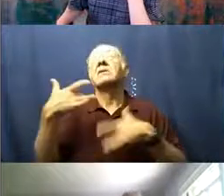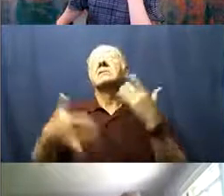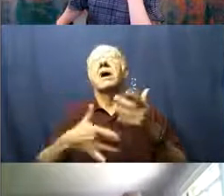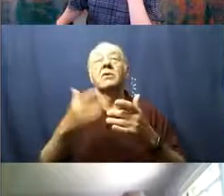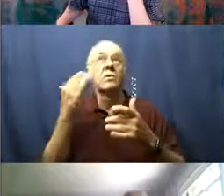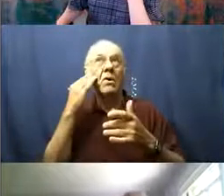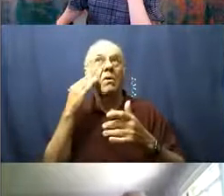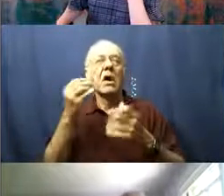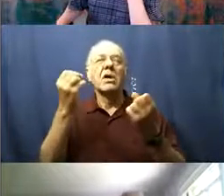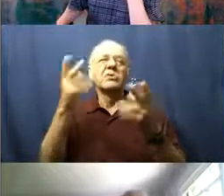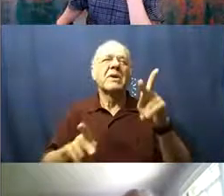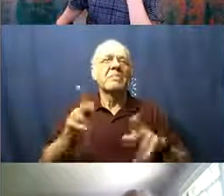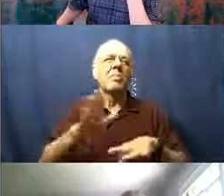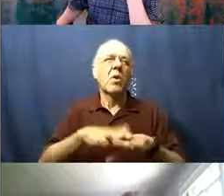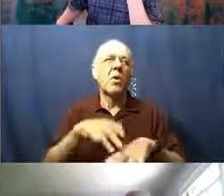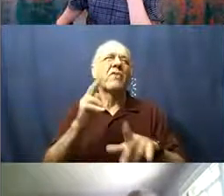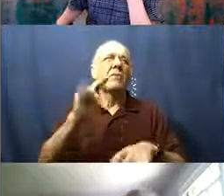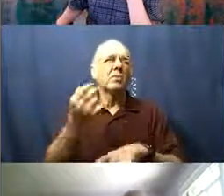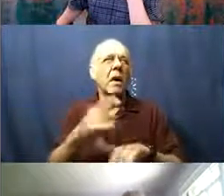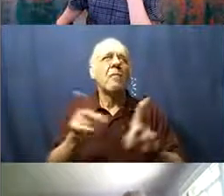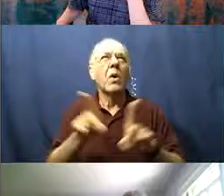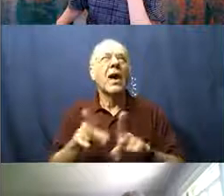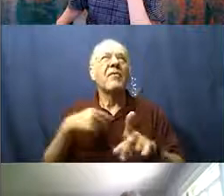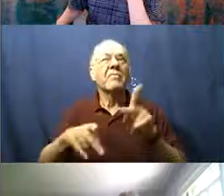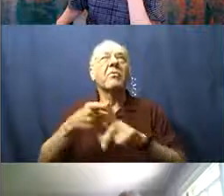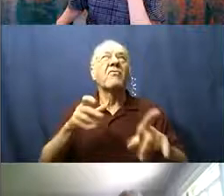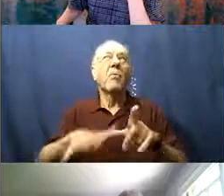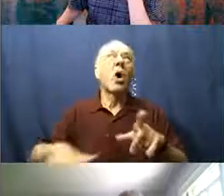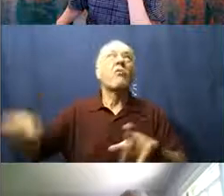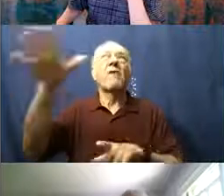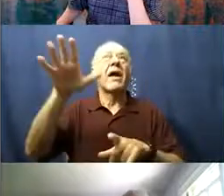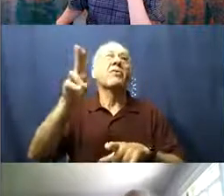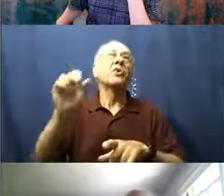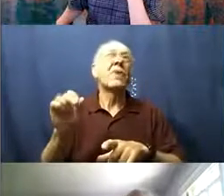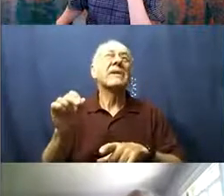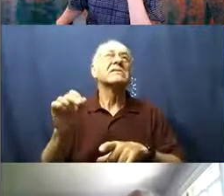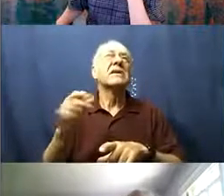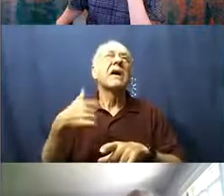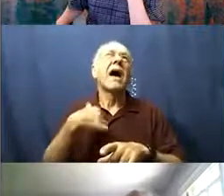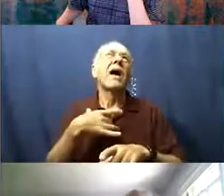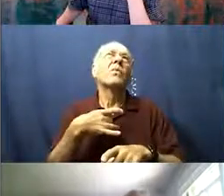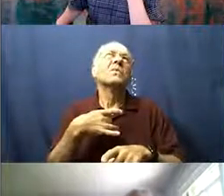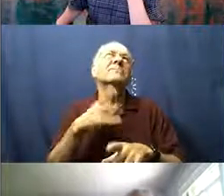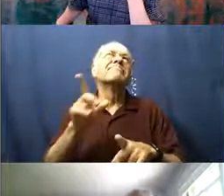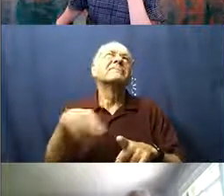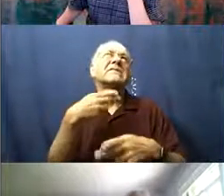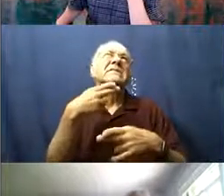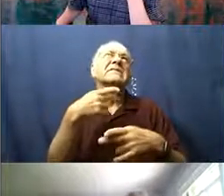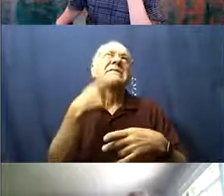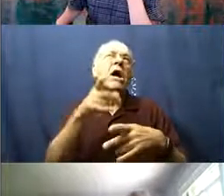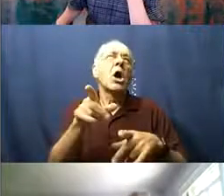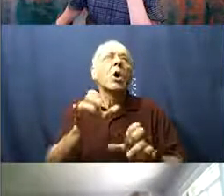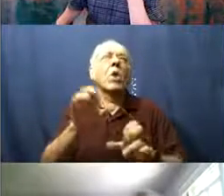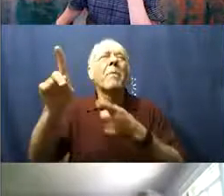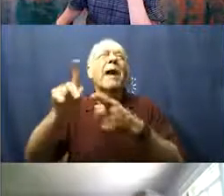many people on this from New Jersey, but we also have people from around the country. And I would just say, go back to the people